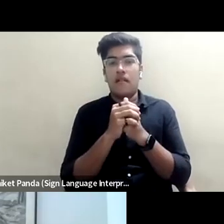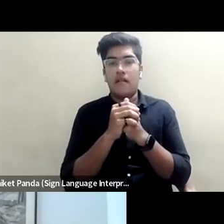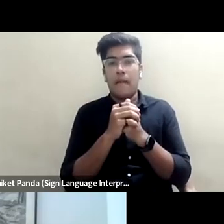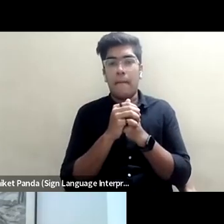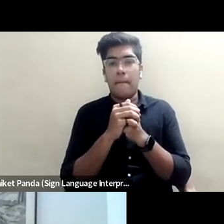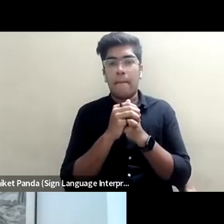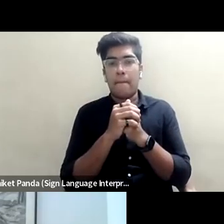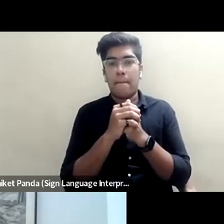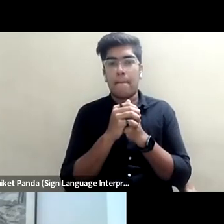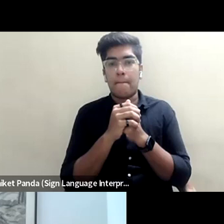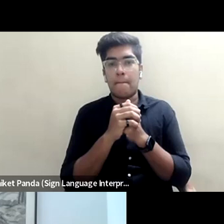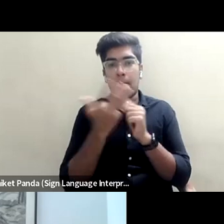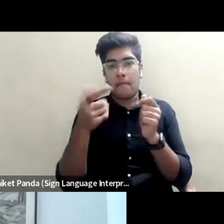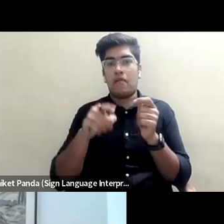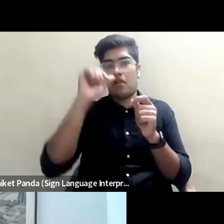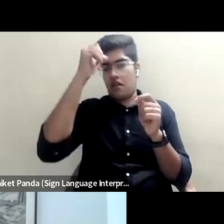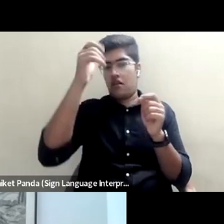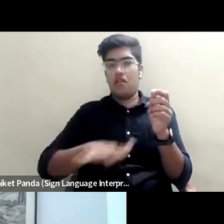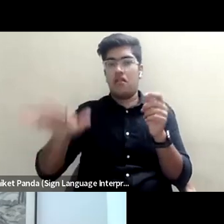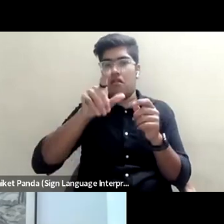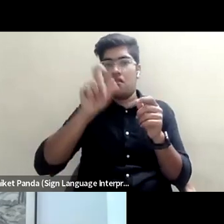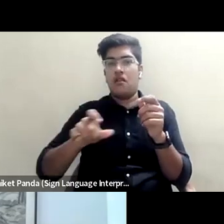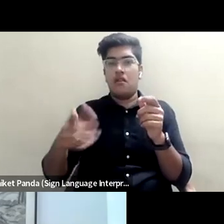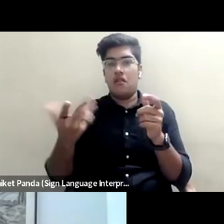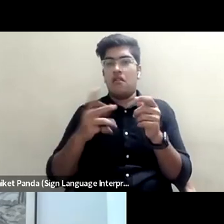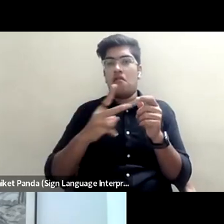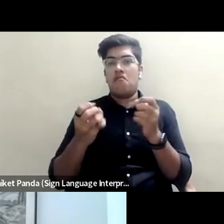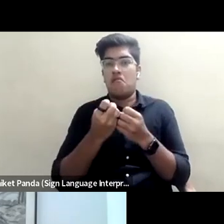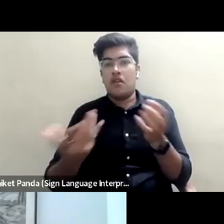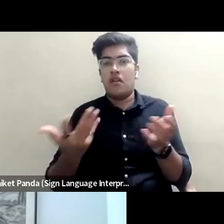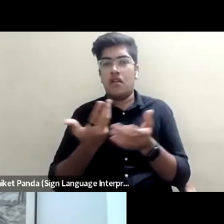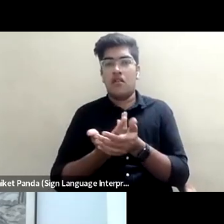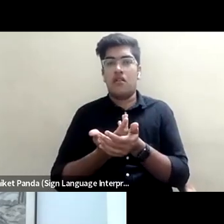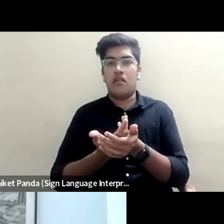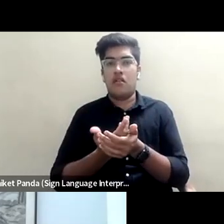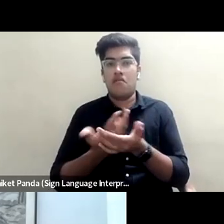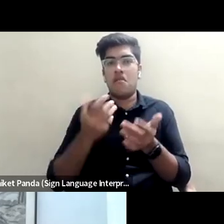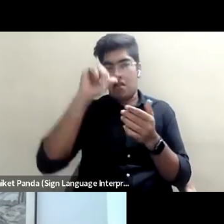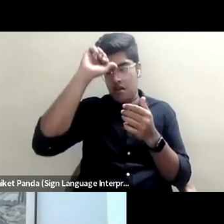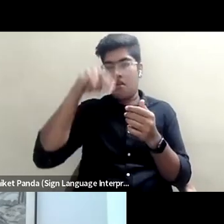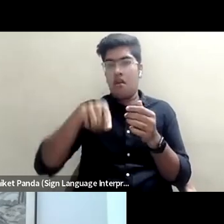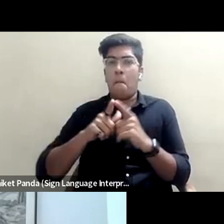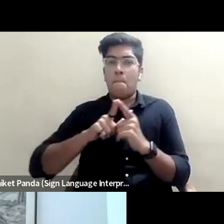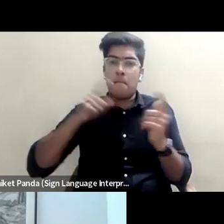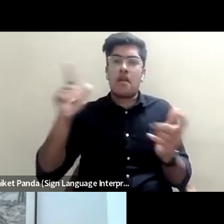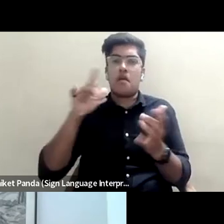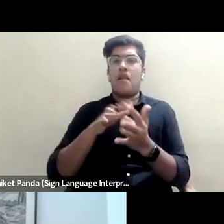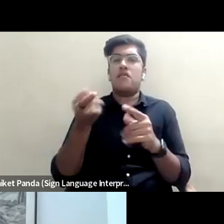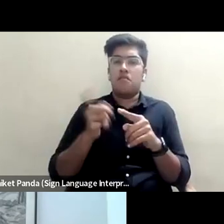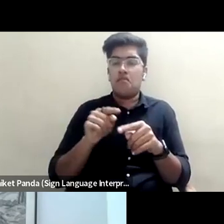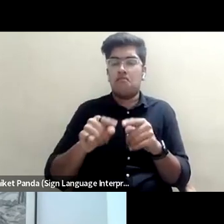the people of this vast country. That's not just a vast country, but also complex and complicated. Yes.